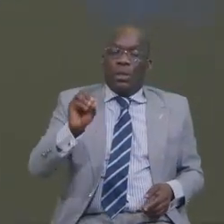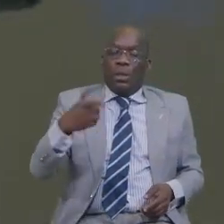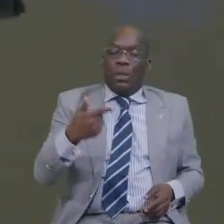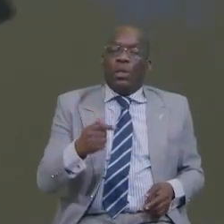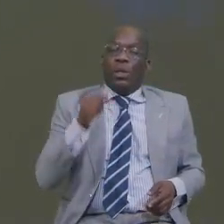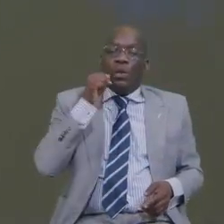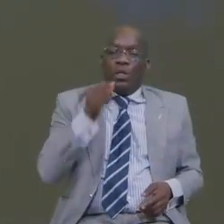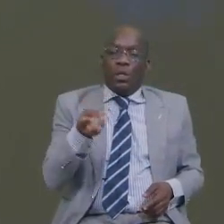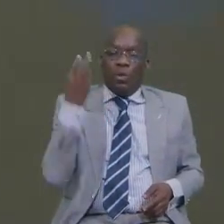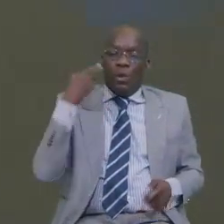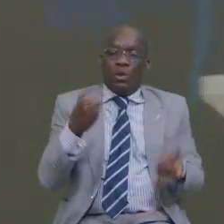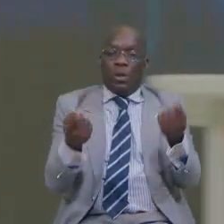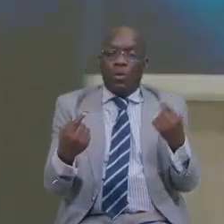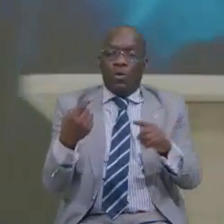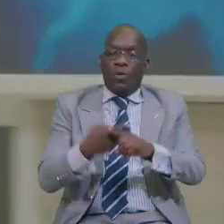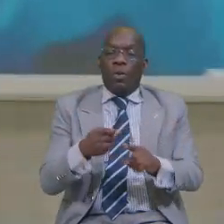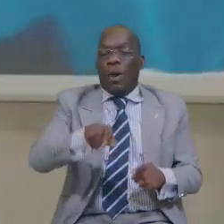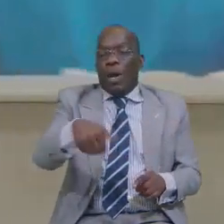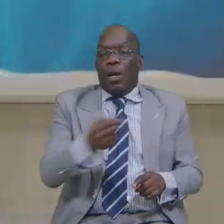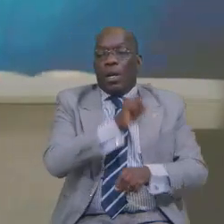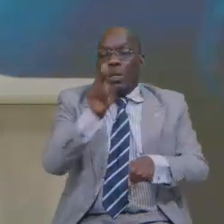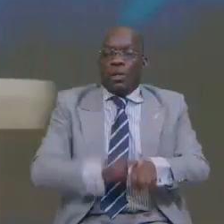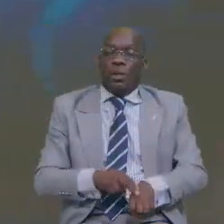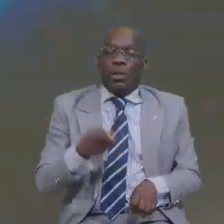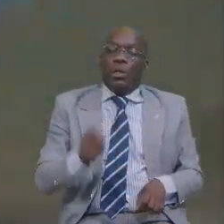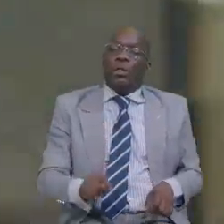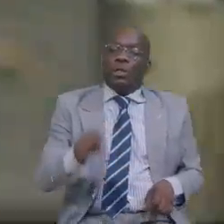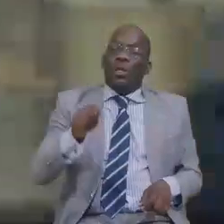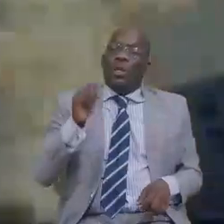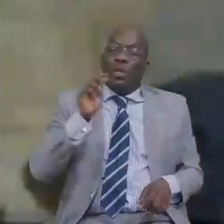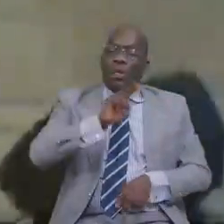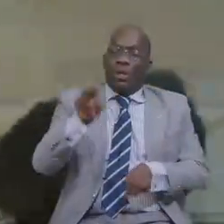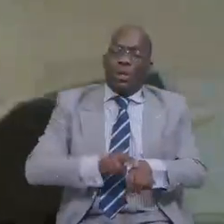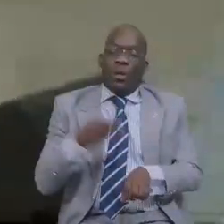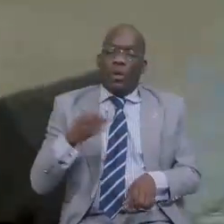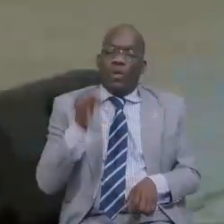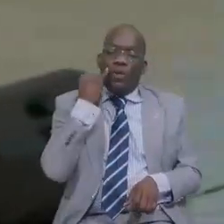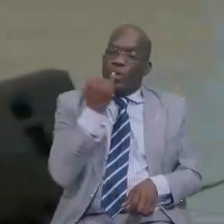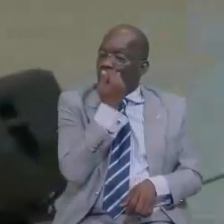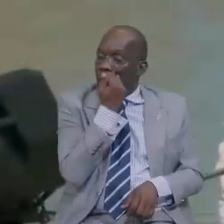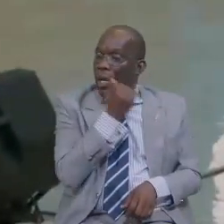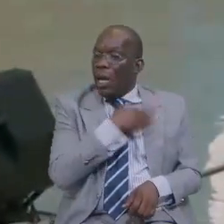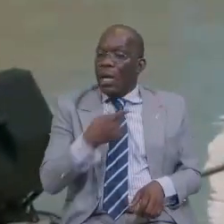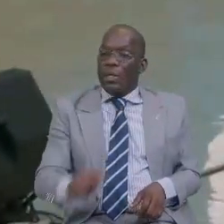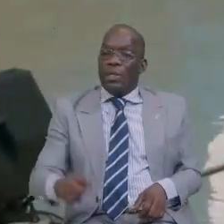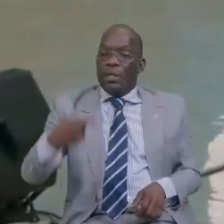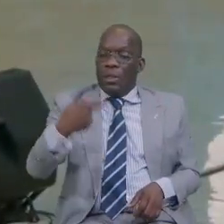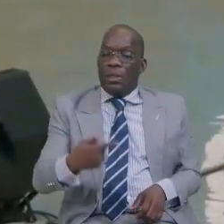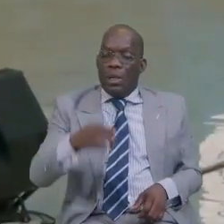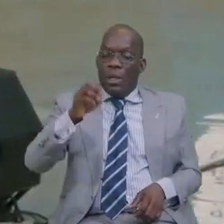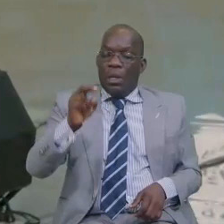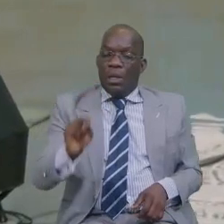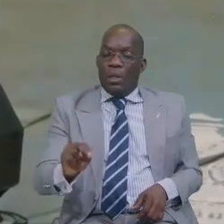The nation of Israel referred to as the children, and the Gentile nations referred to as the dogs.